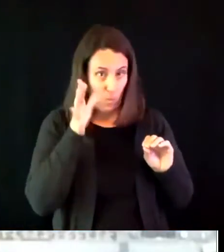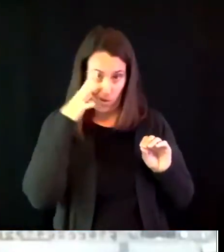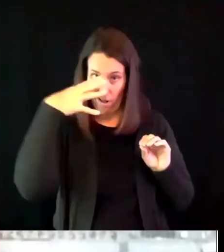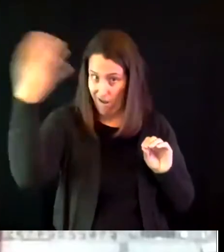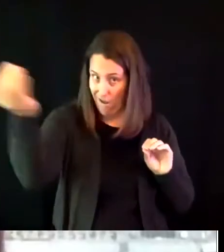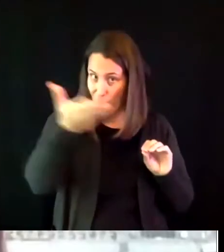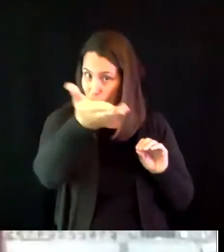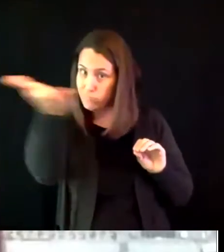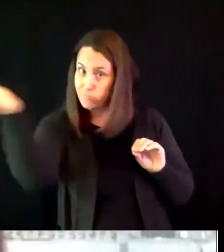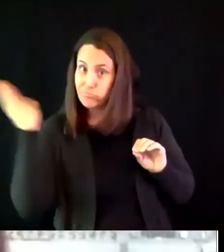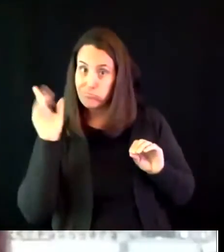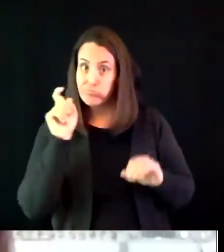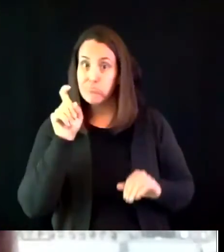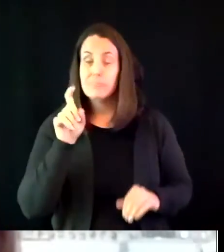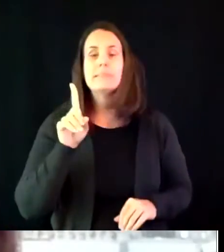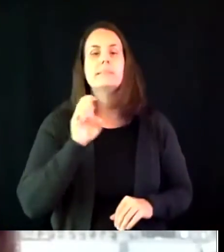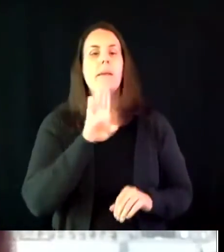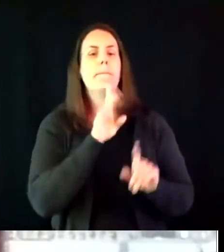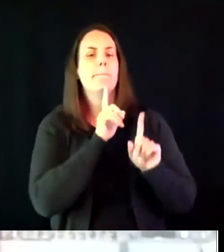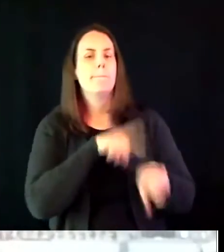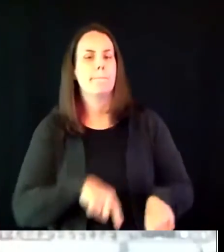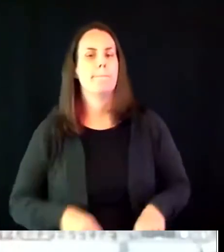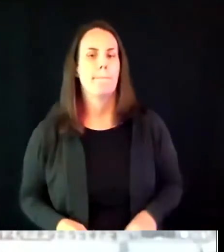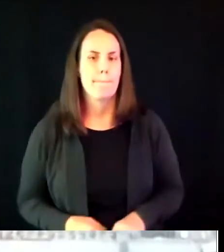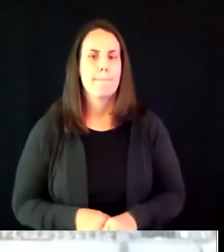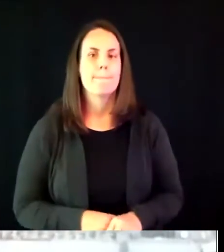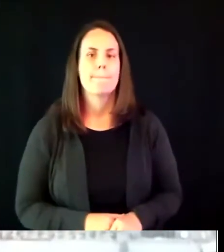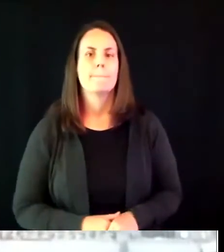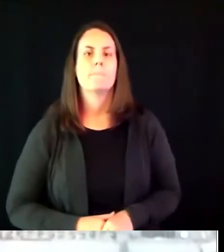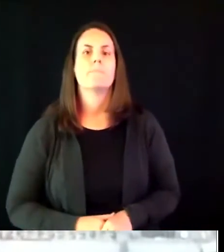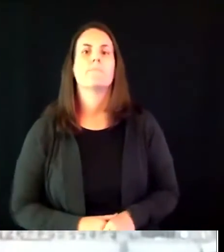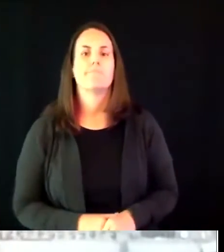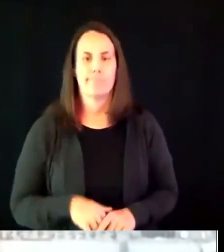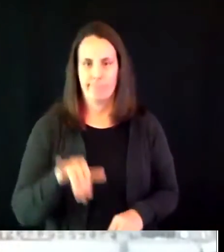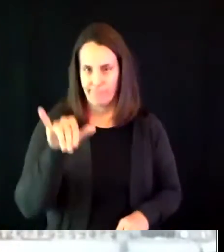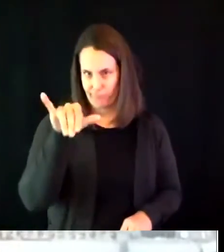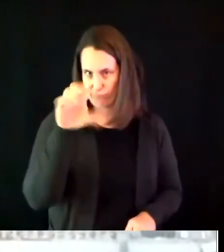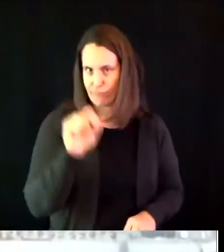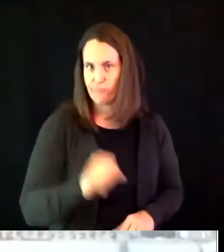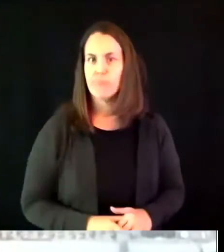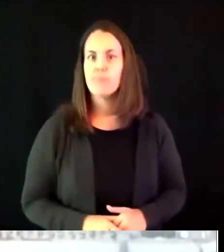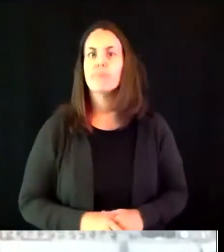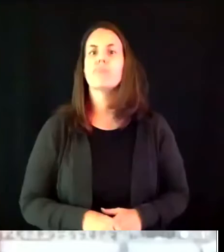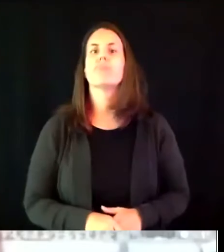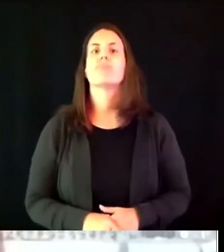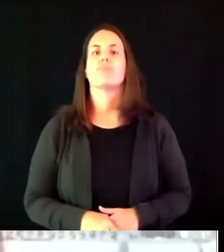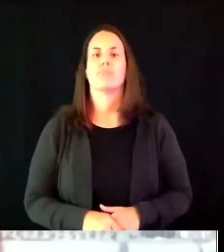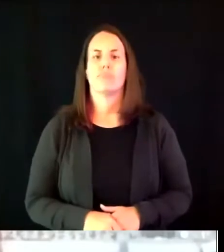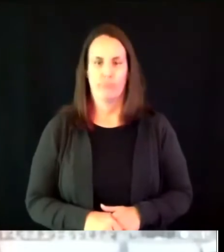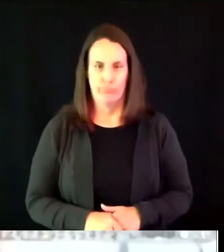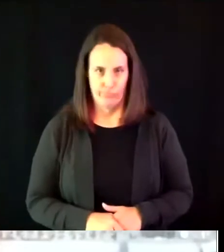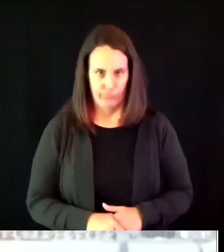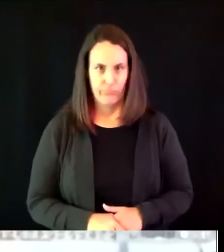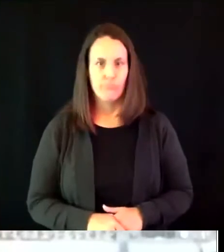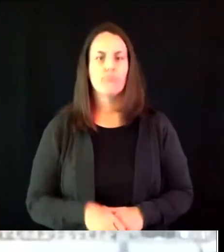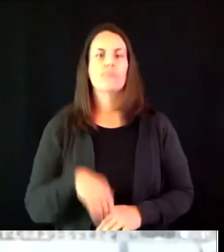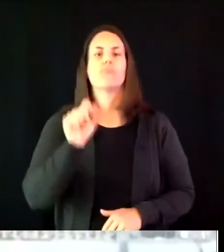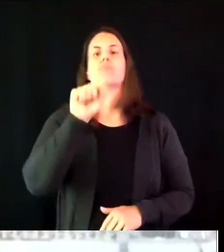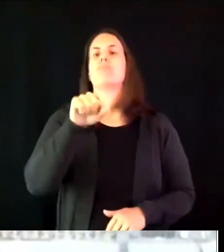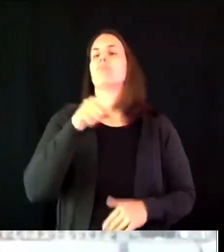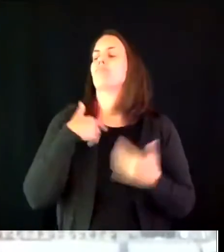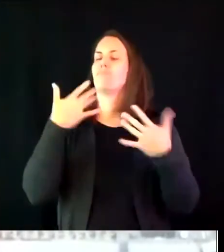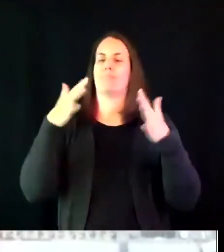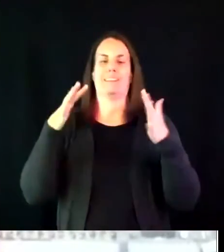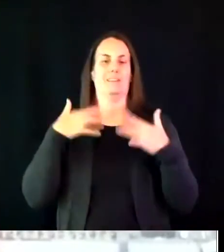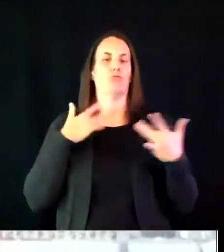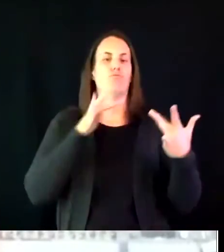very grateful for them wanting to join us on the work that we're called to do, the mission that we are here to serve the residents of